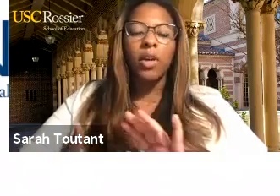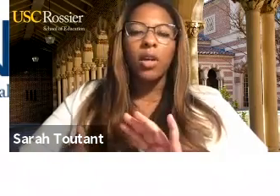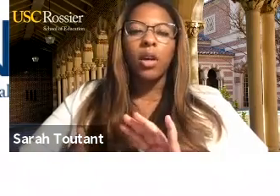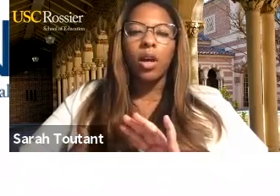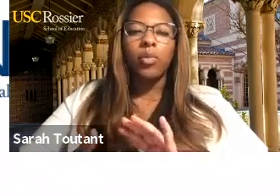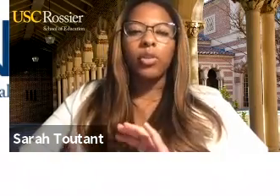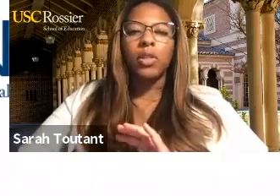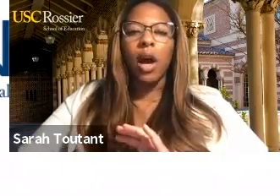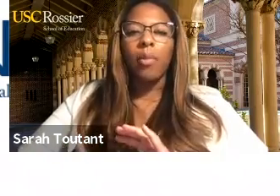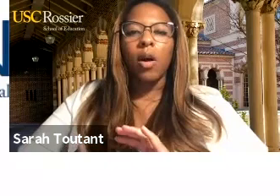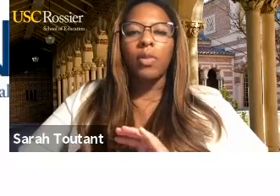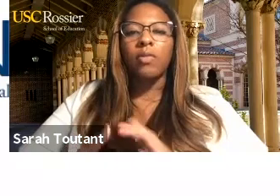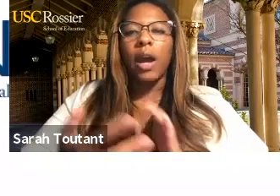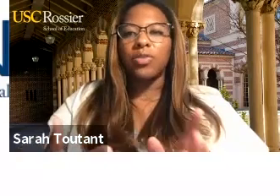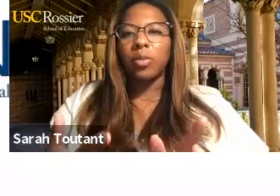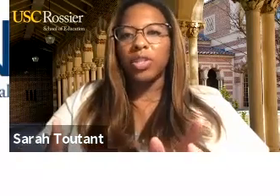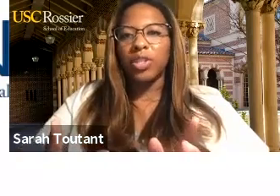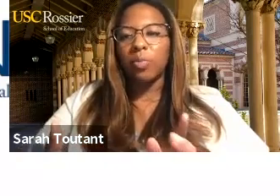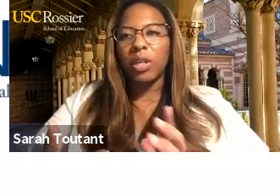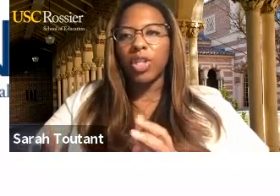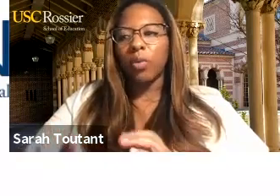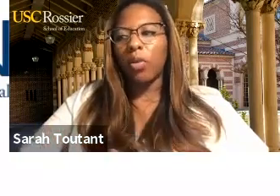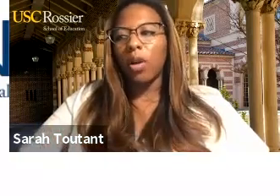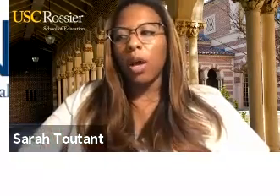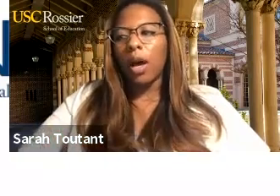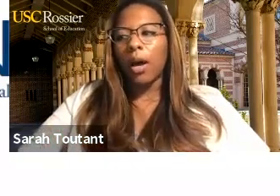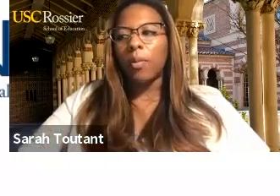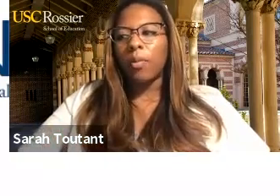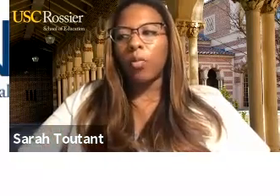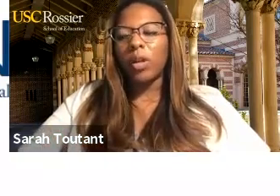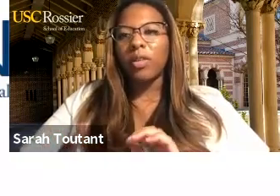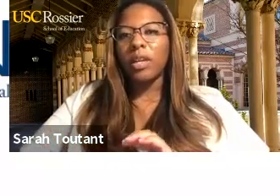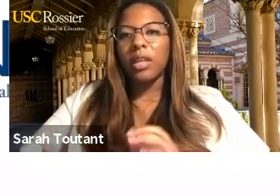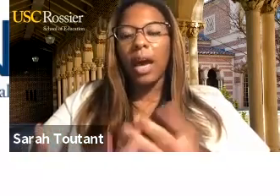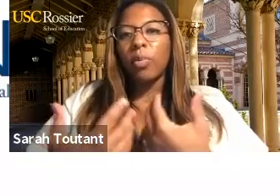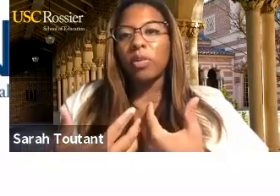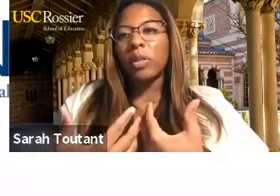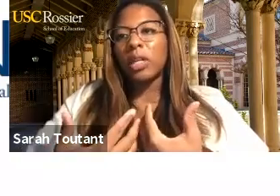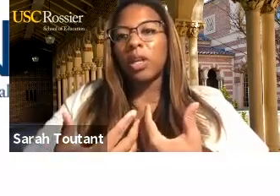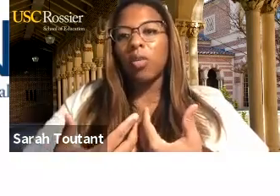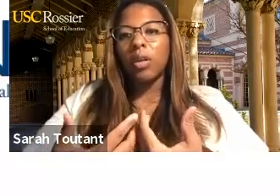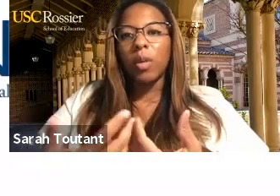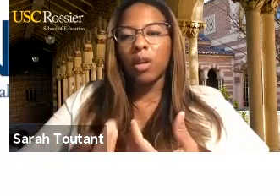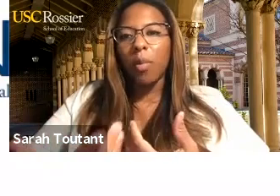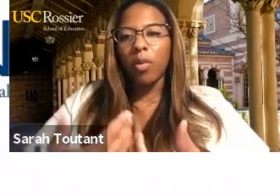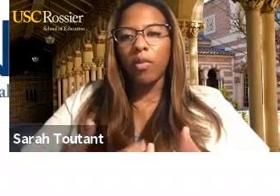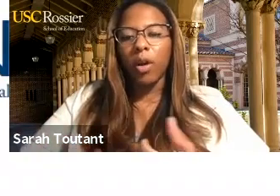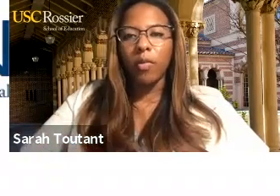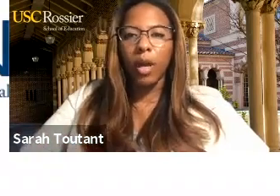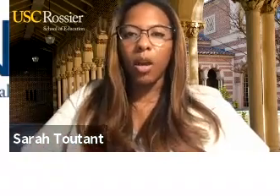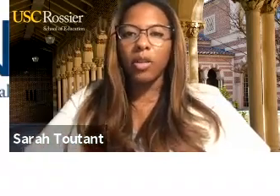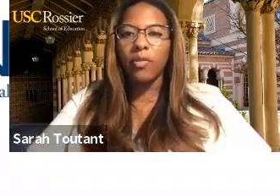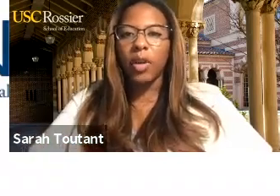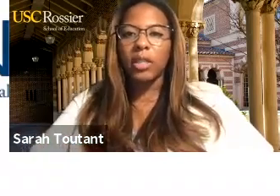of briefly talk about the advisor relationship in general. One of the things that I personally didn't know, and maybe a couple